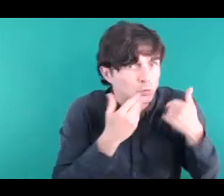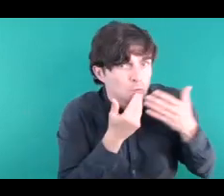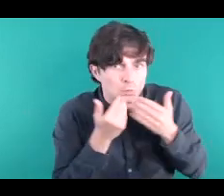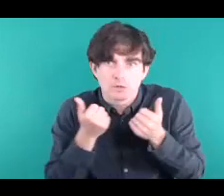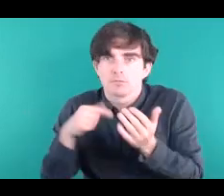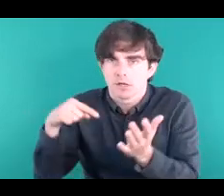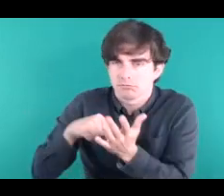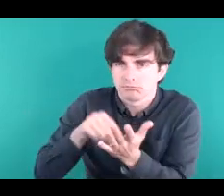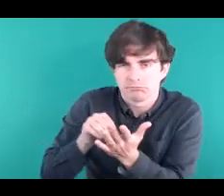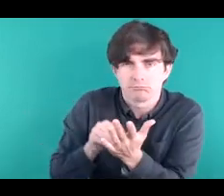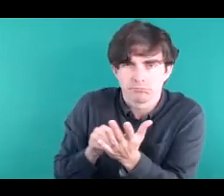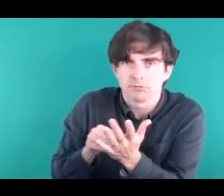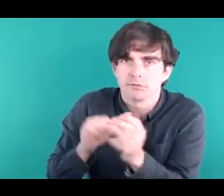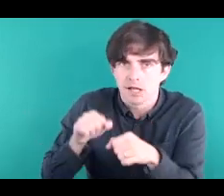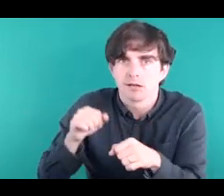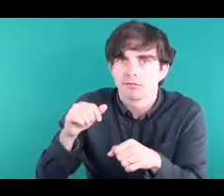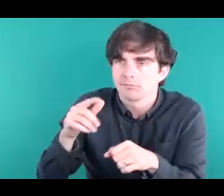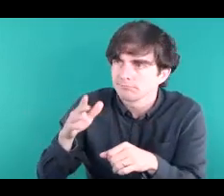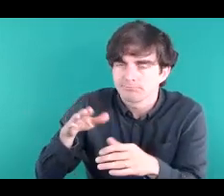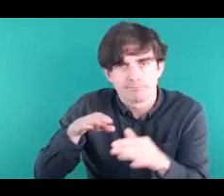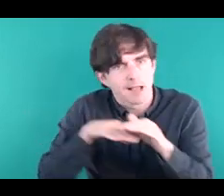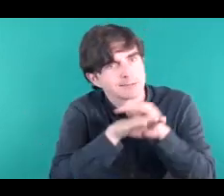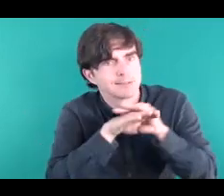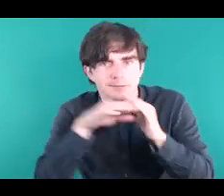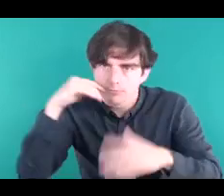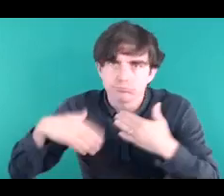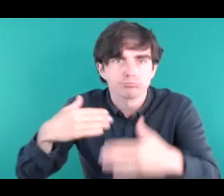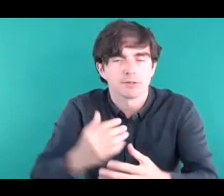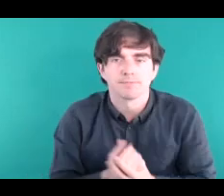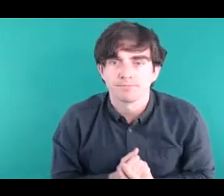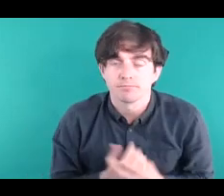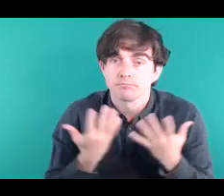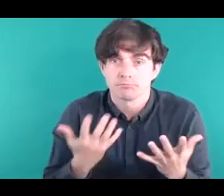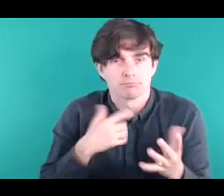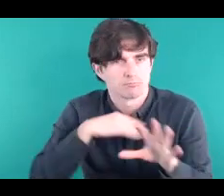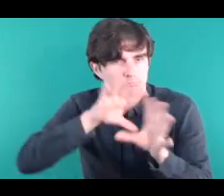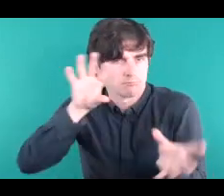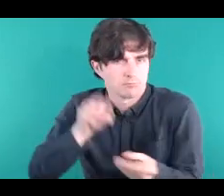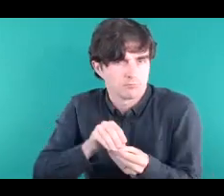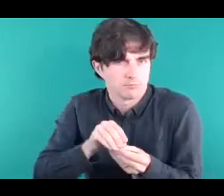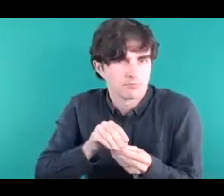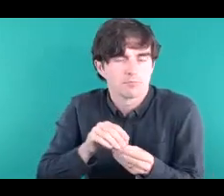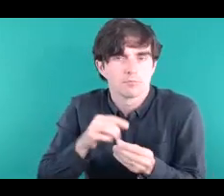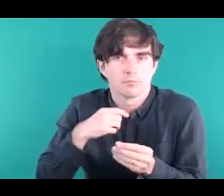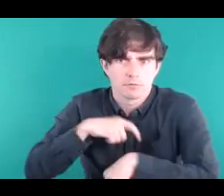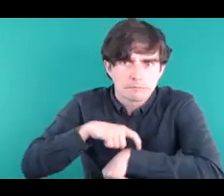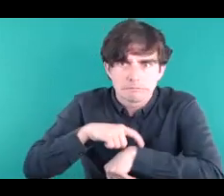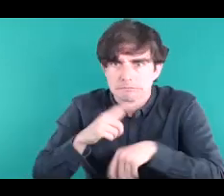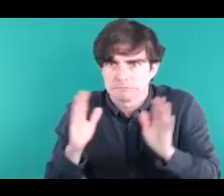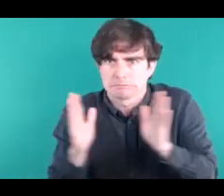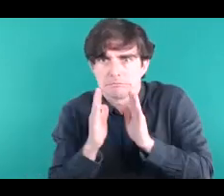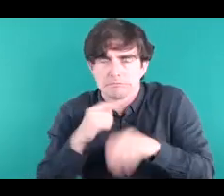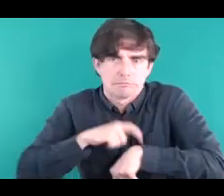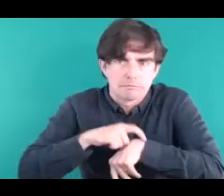in conclusion, so as not to take up too much time, the question over to this particular working group, this expert